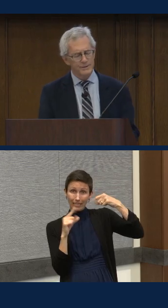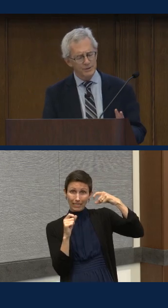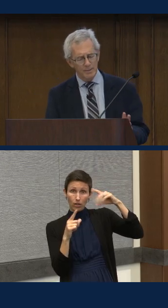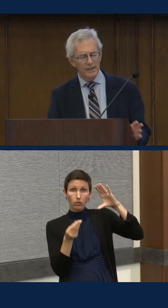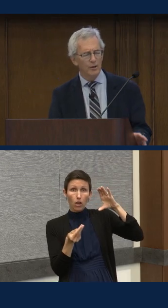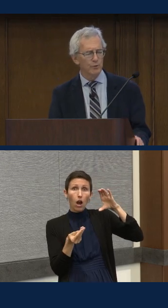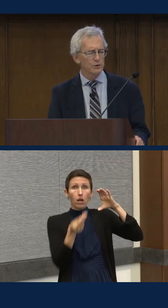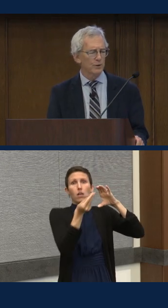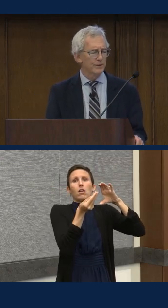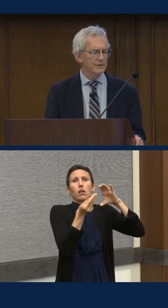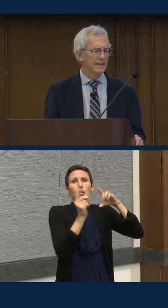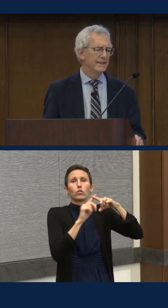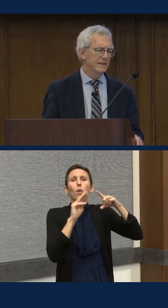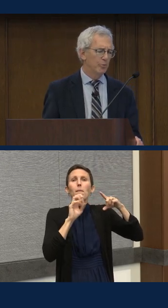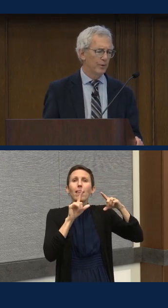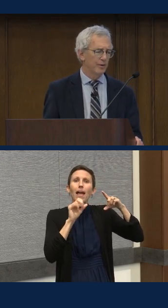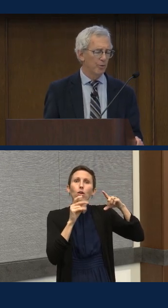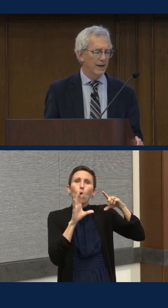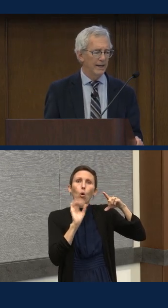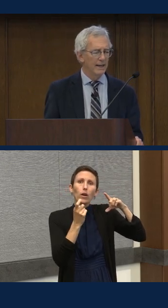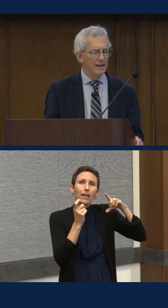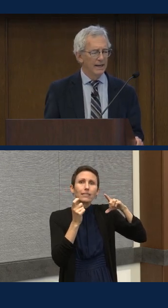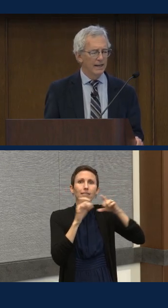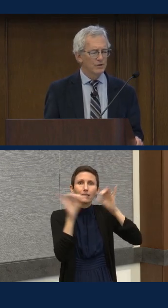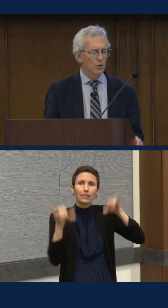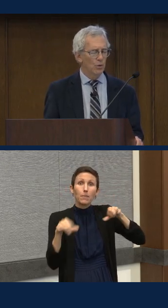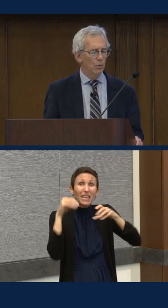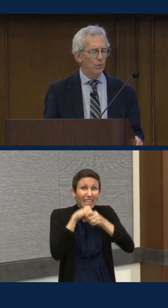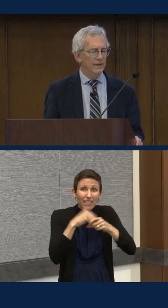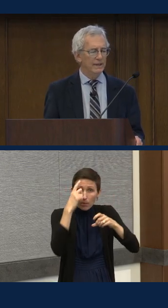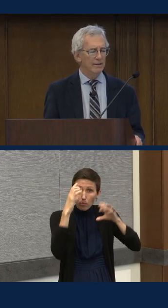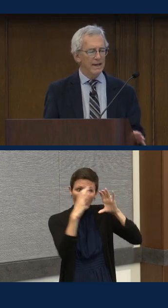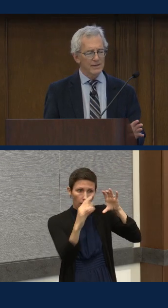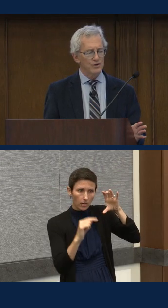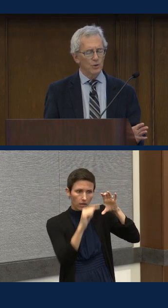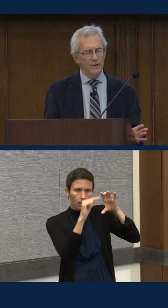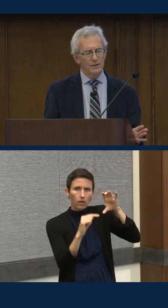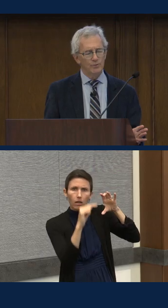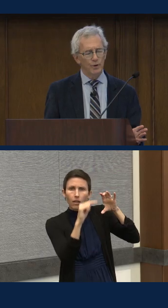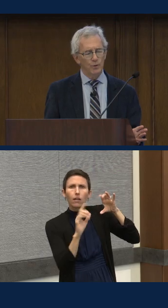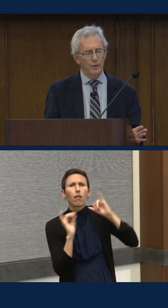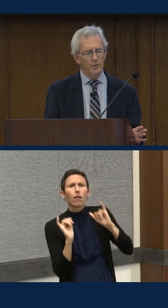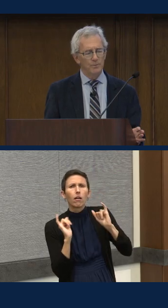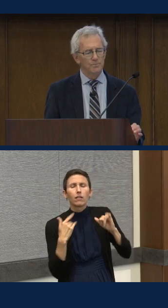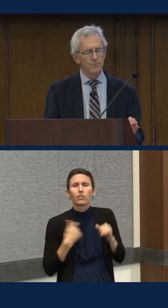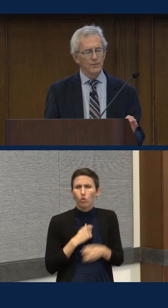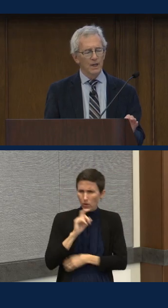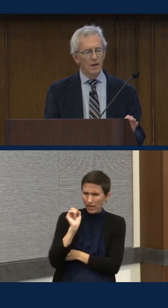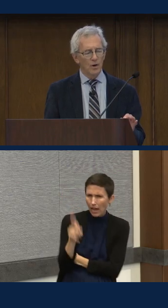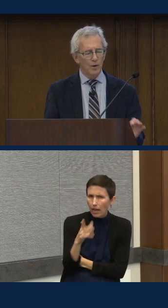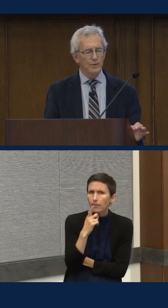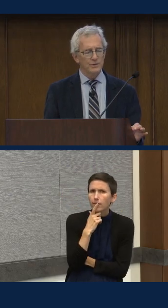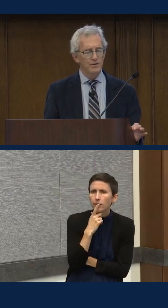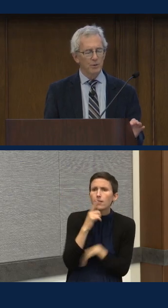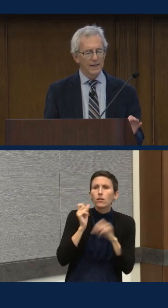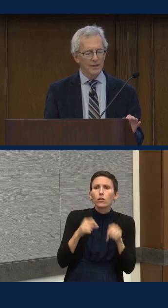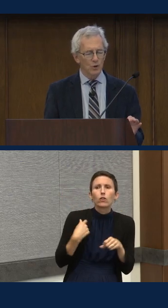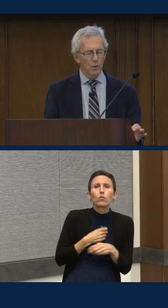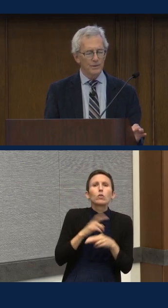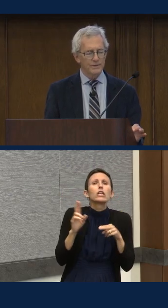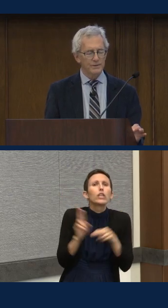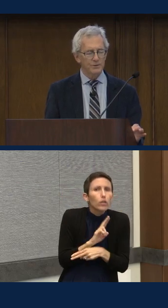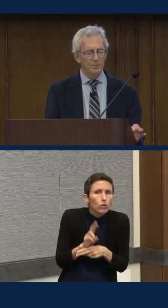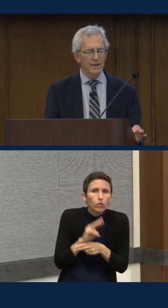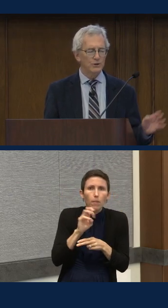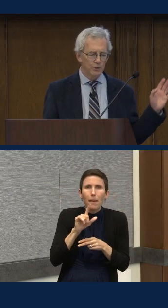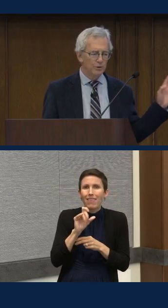melanocortin system and other circuits deeper in the brain. And so we asked the question of whether we could harness the